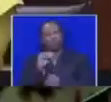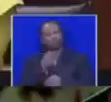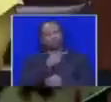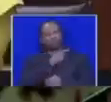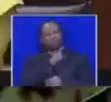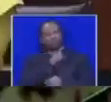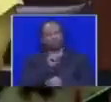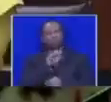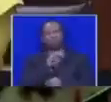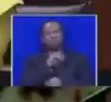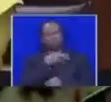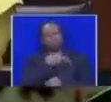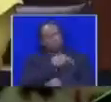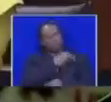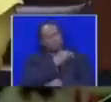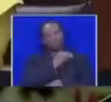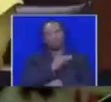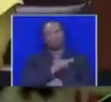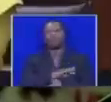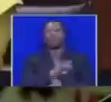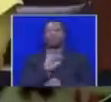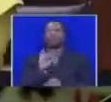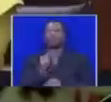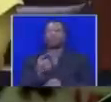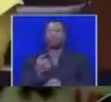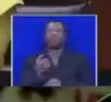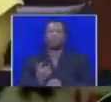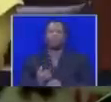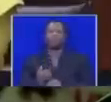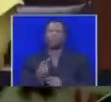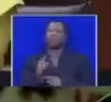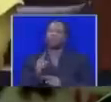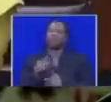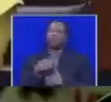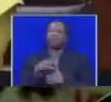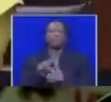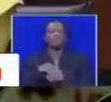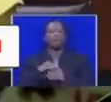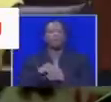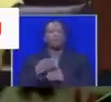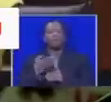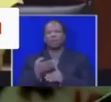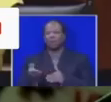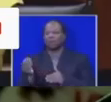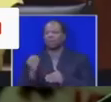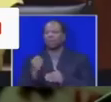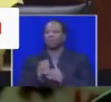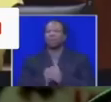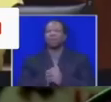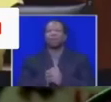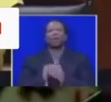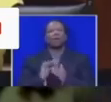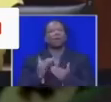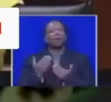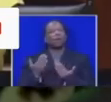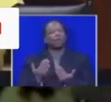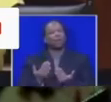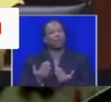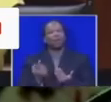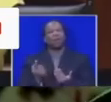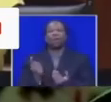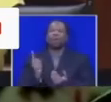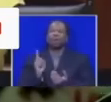go. Members, Bucket. Withdraw Listen, from the I'm house. I now.